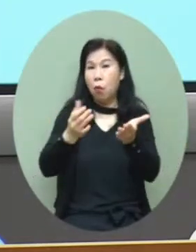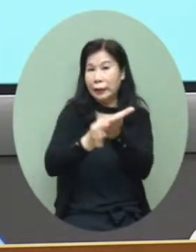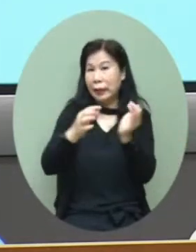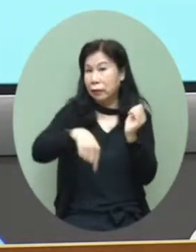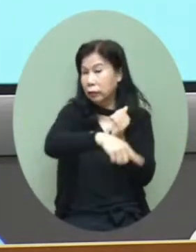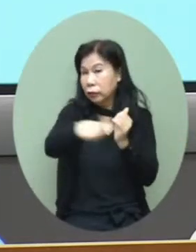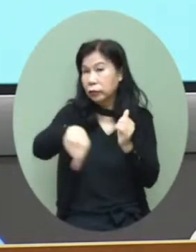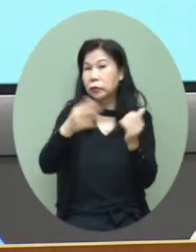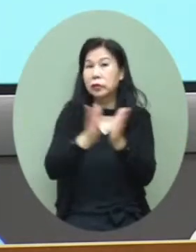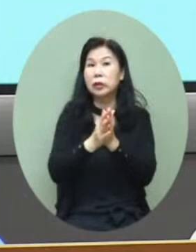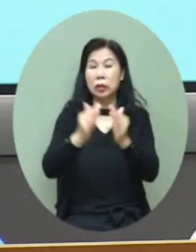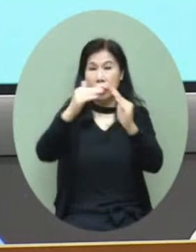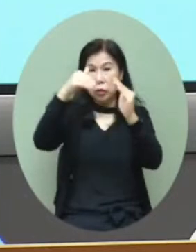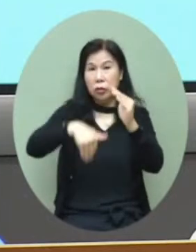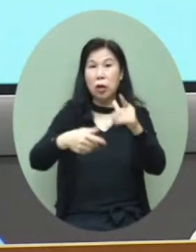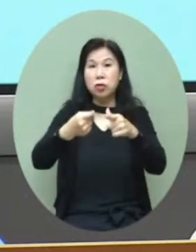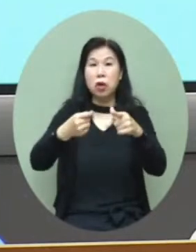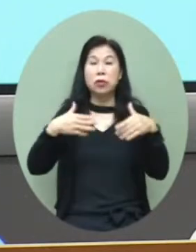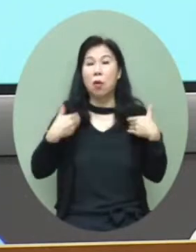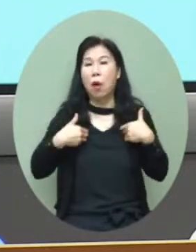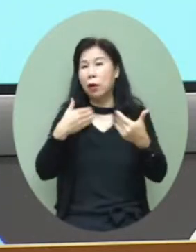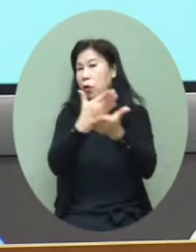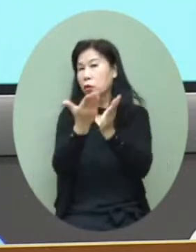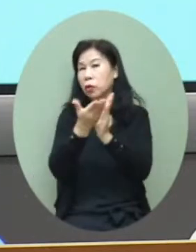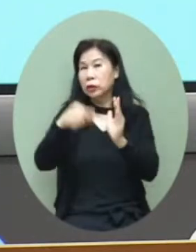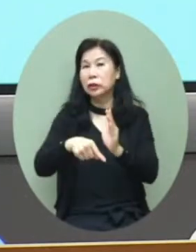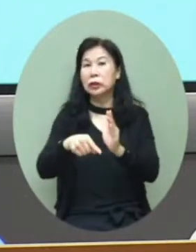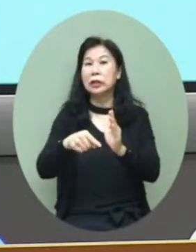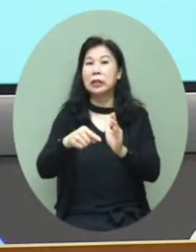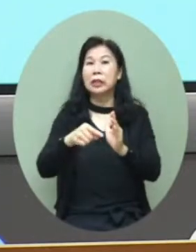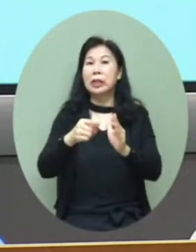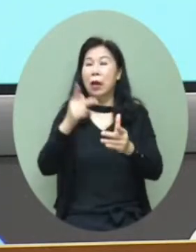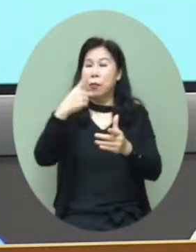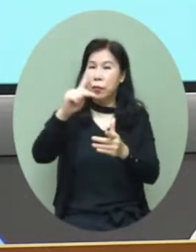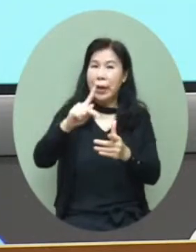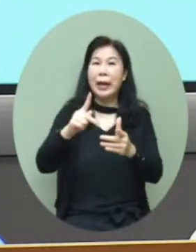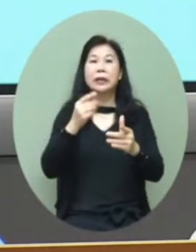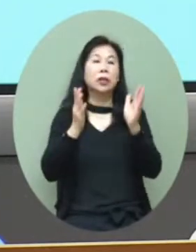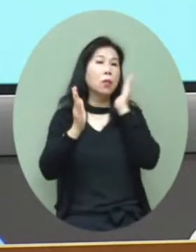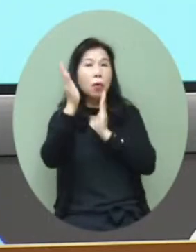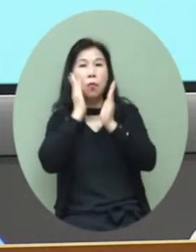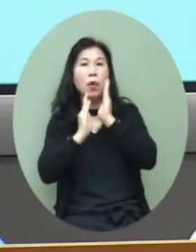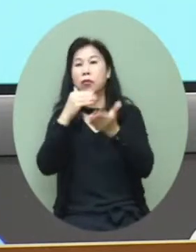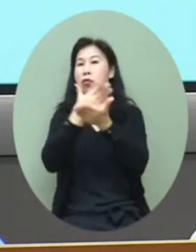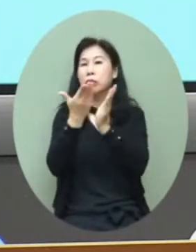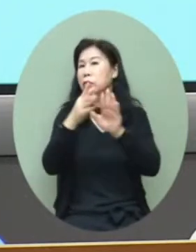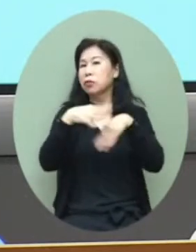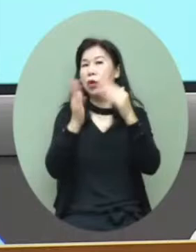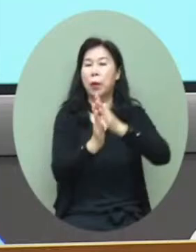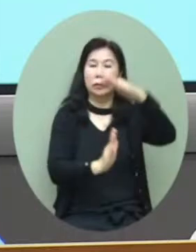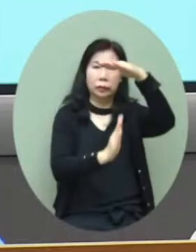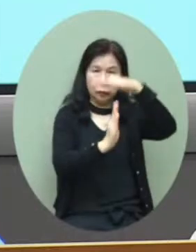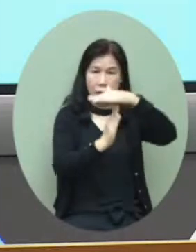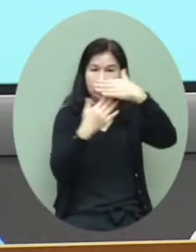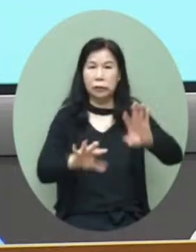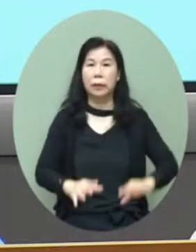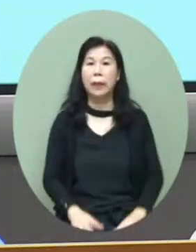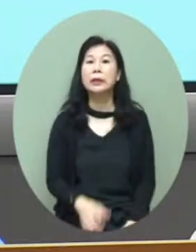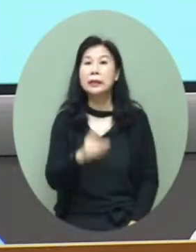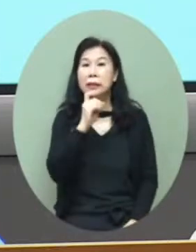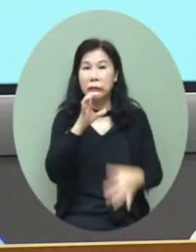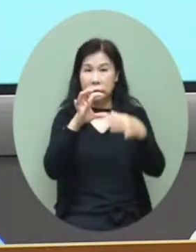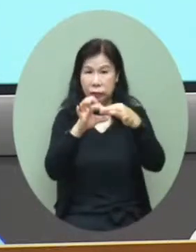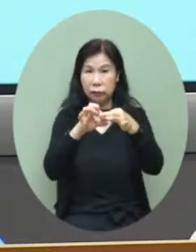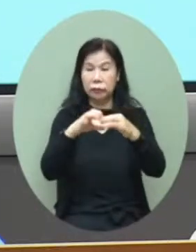pubs, amusement game center, bathhouses, gyms, place of amusement, indoor